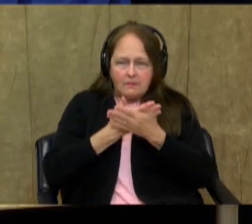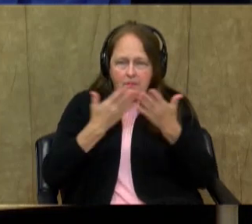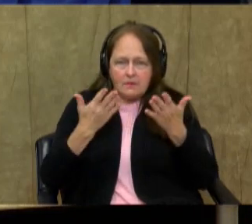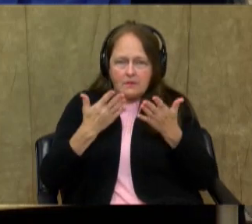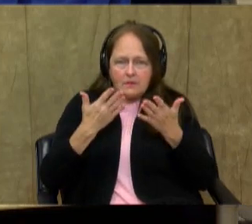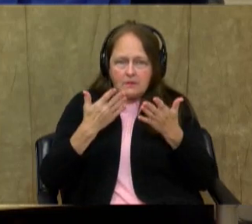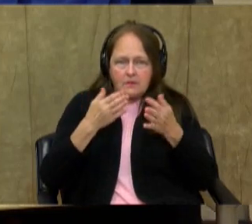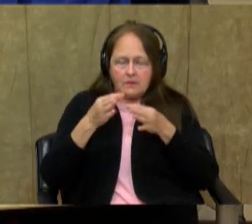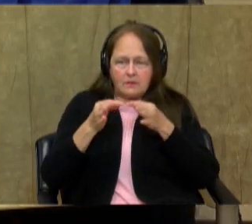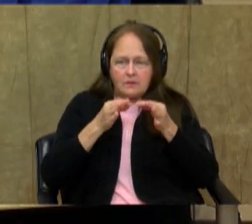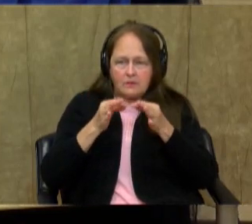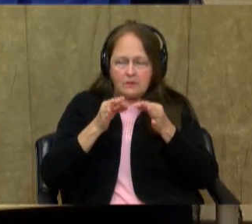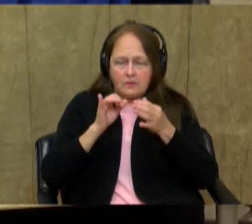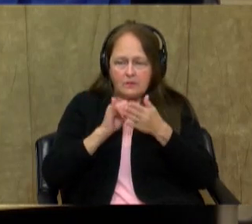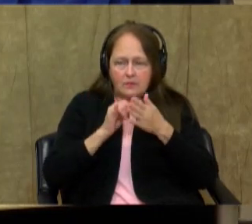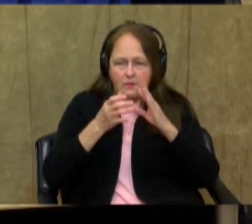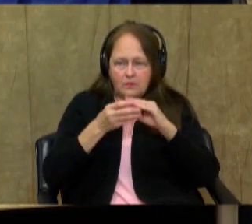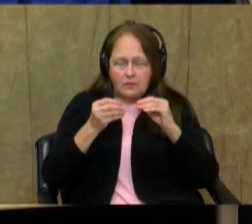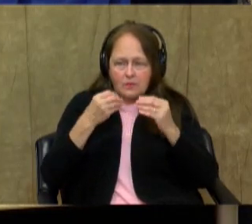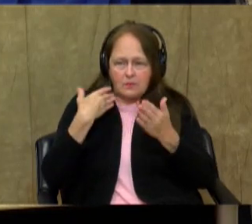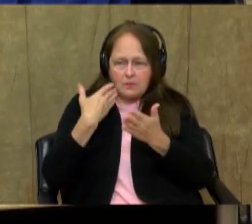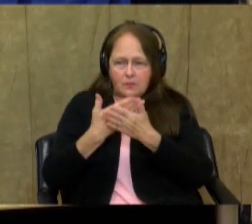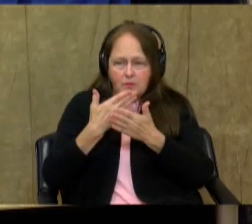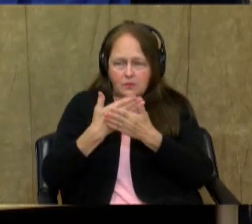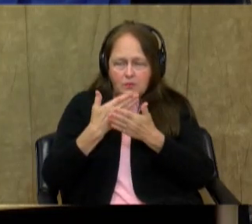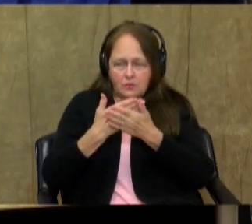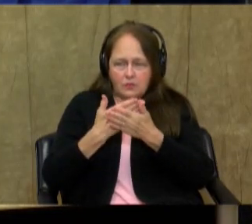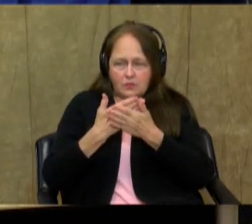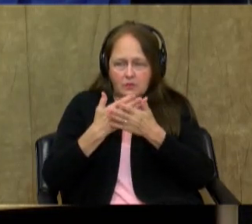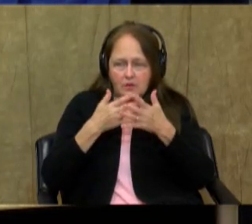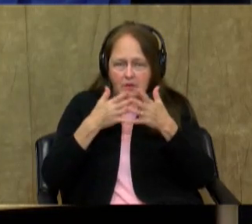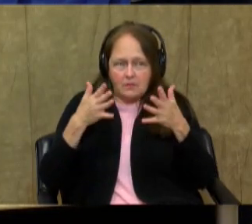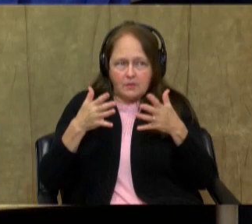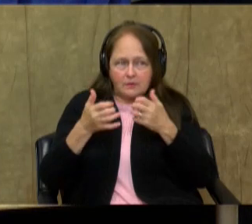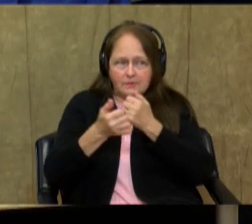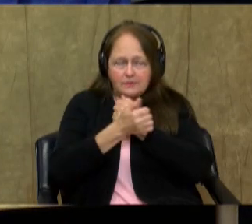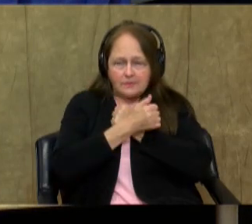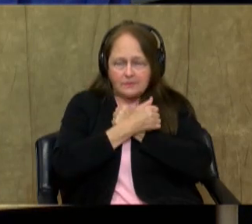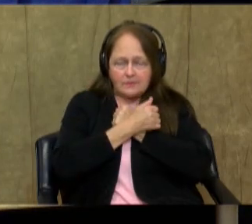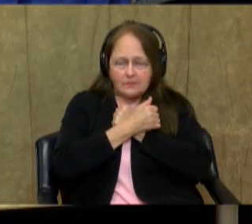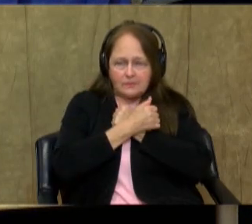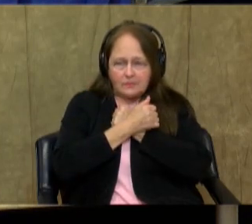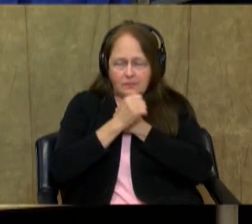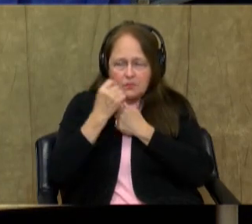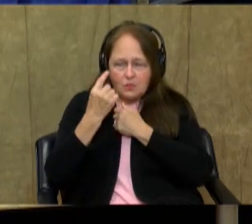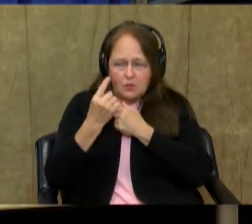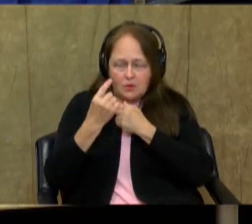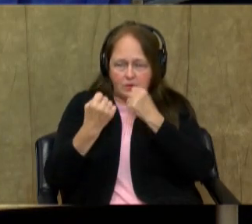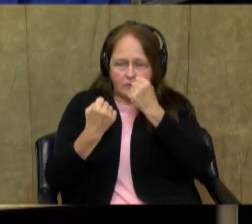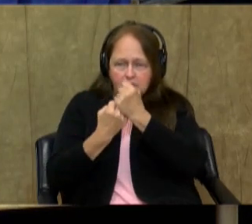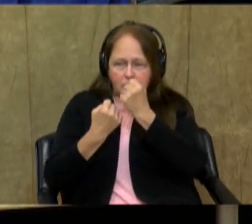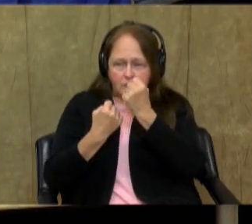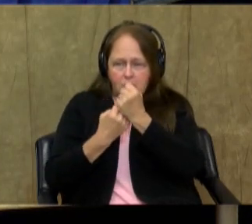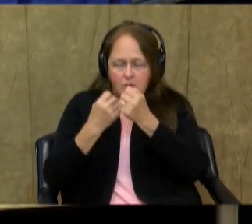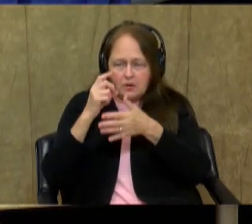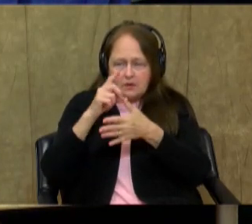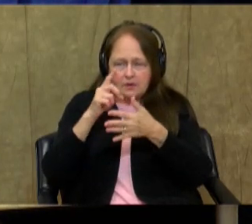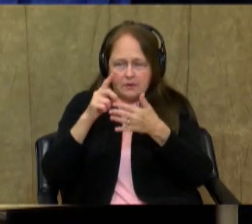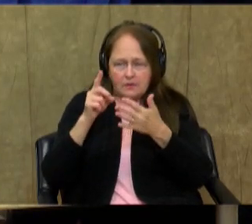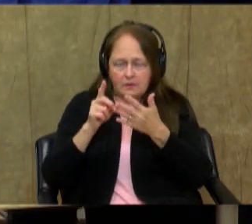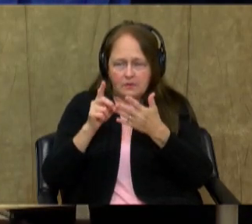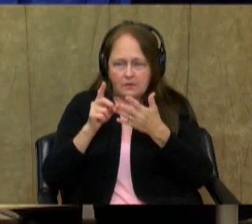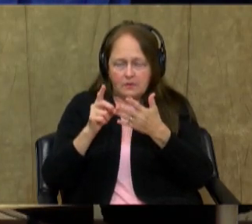she mentioned in this text proves how much she loves it. Here's one of our supporting details.